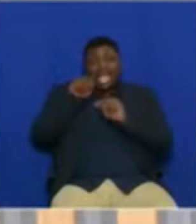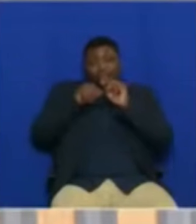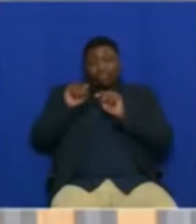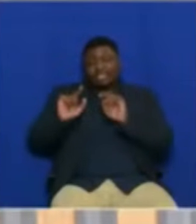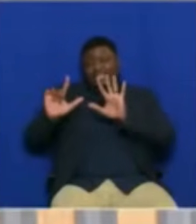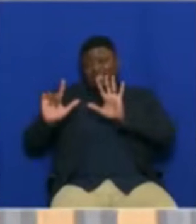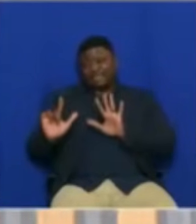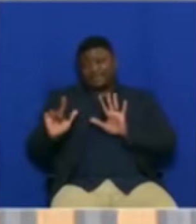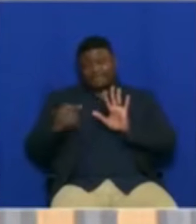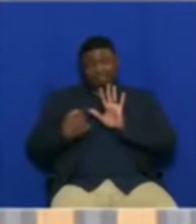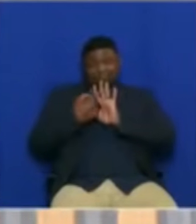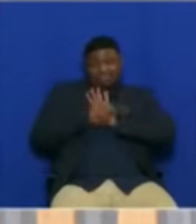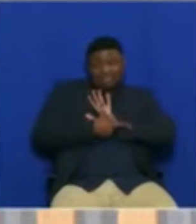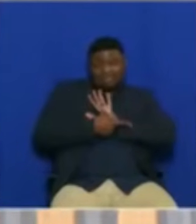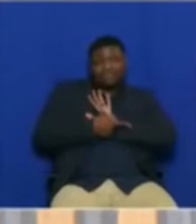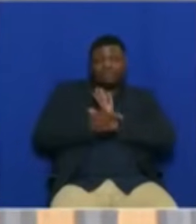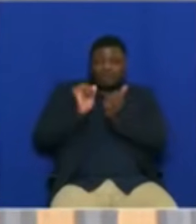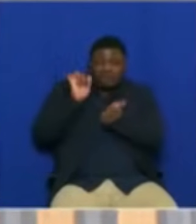a policy,